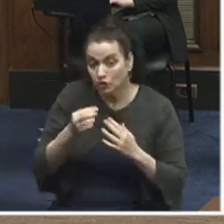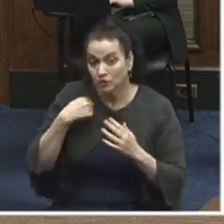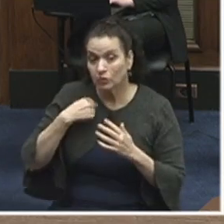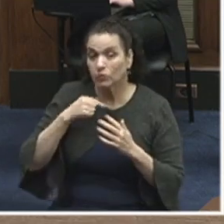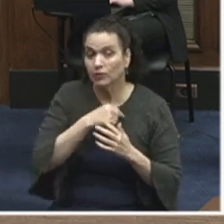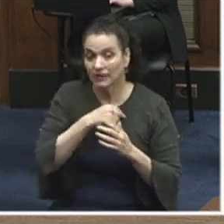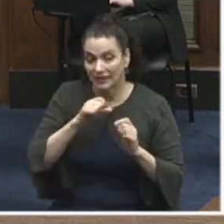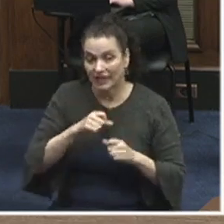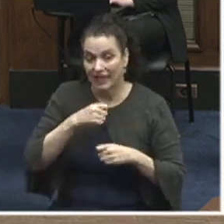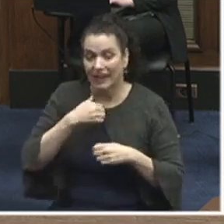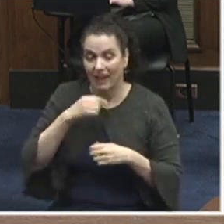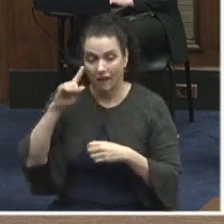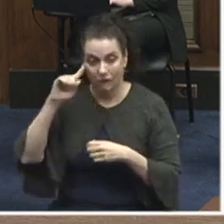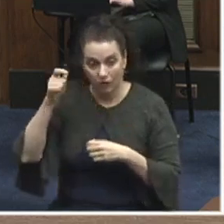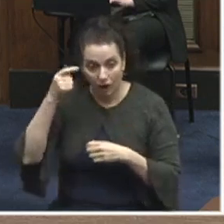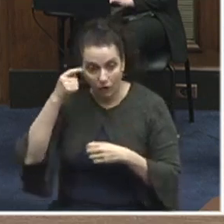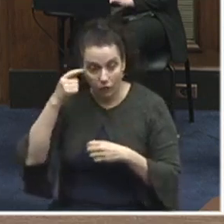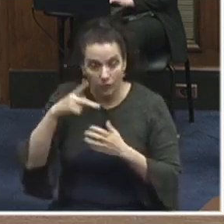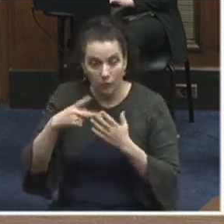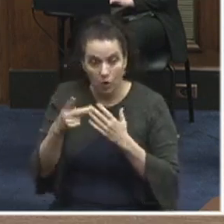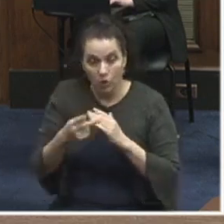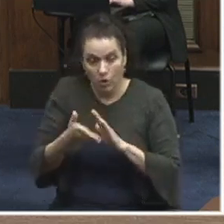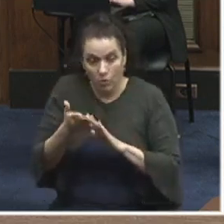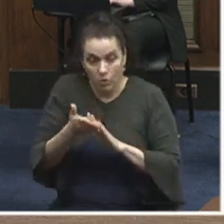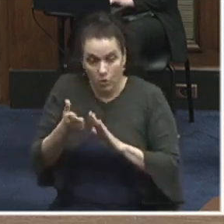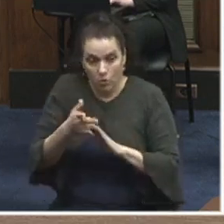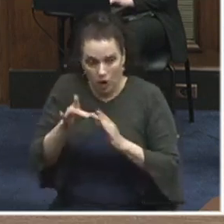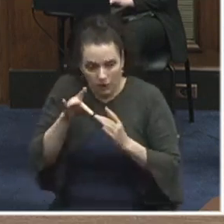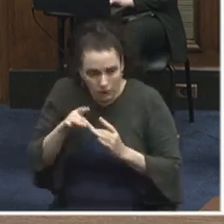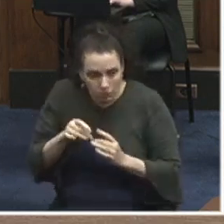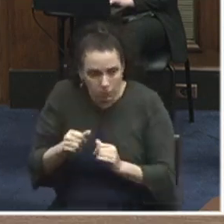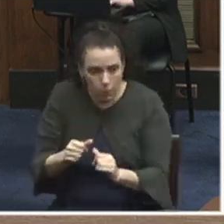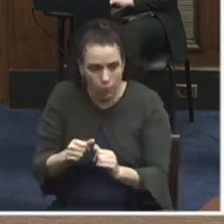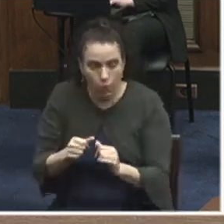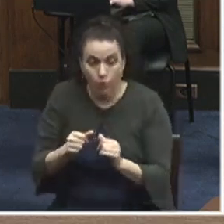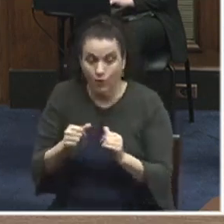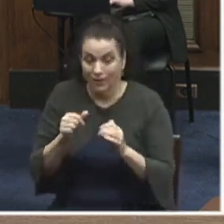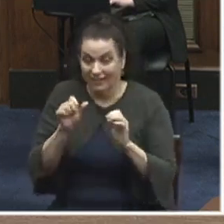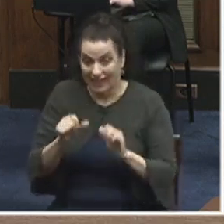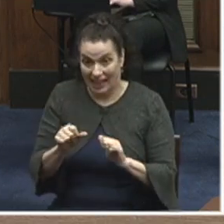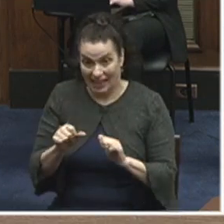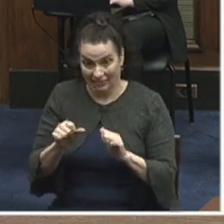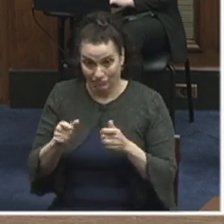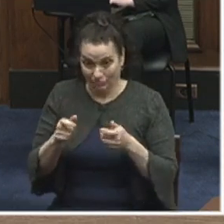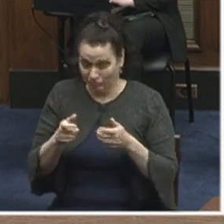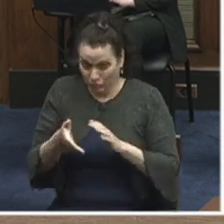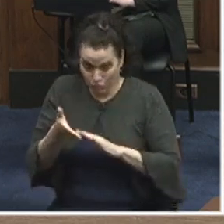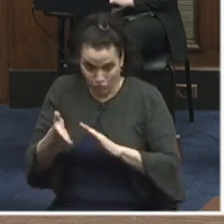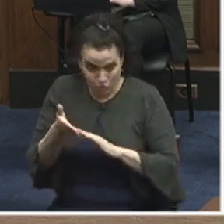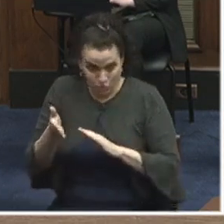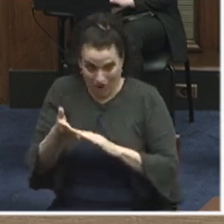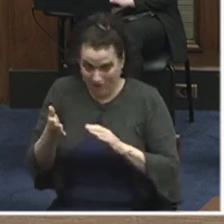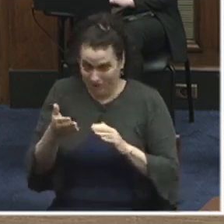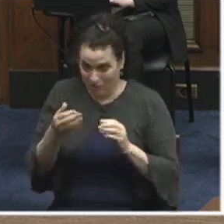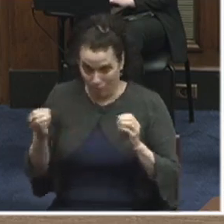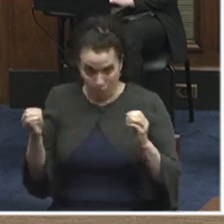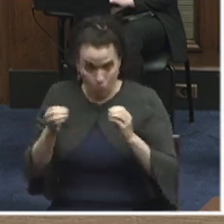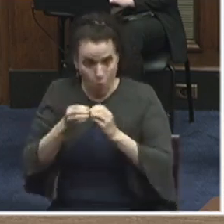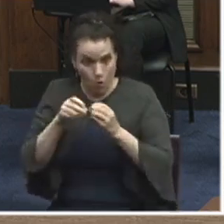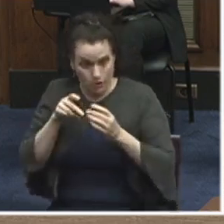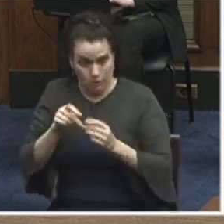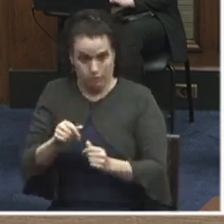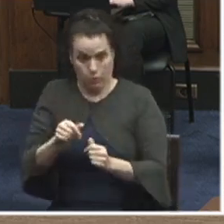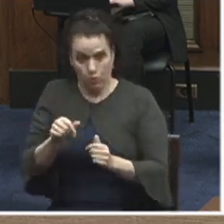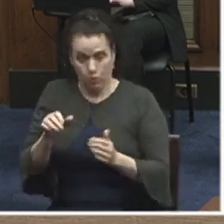programs that are just as well run, just as efficiently run, actually more so. than private